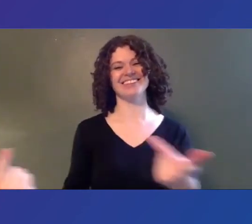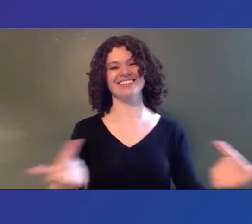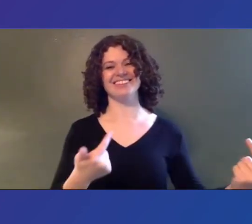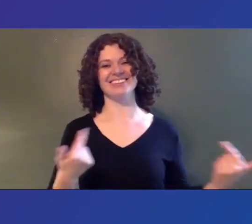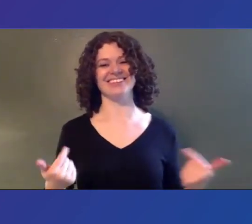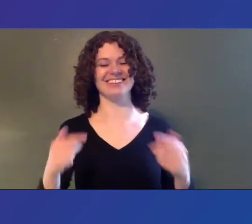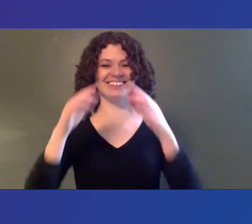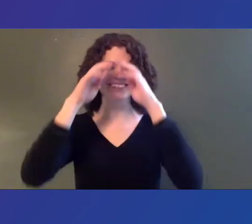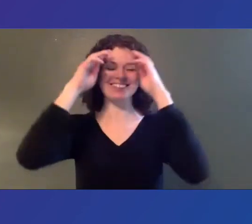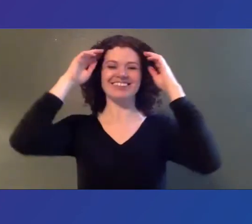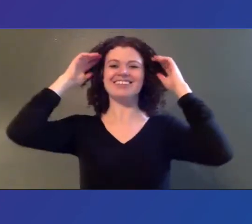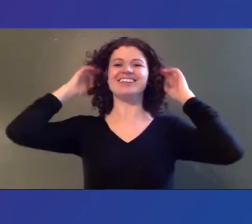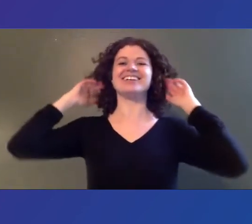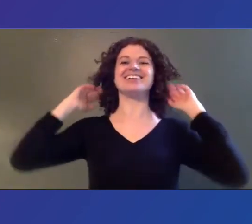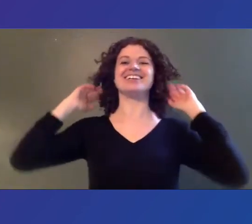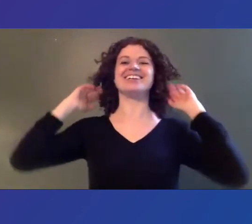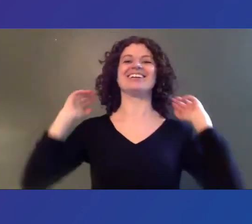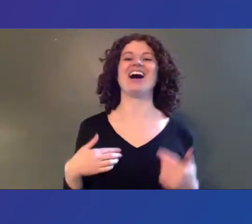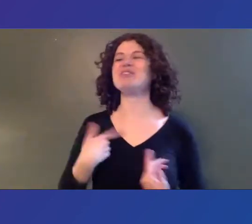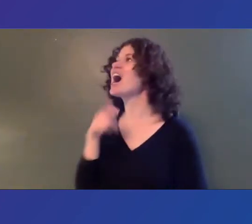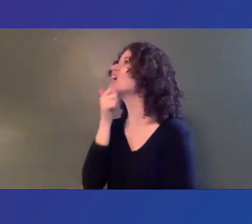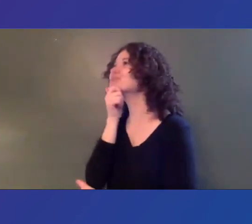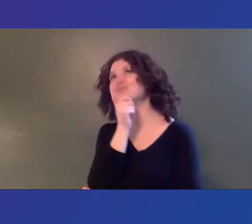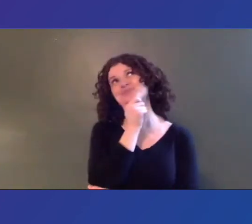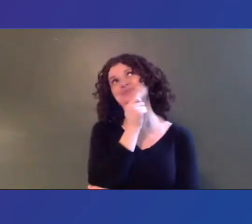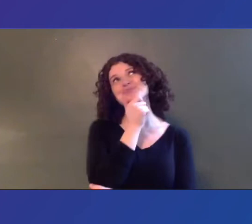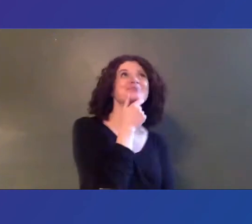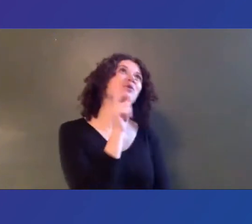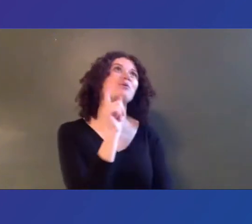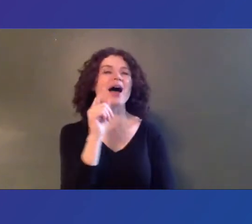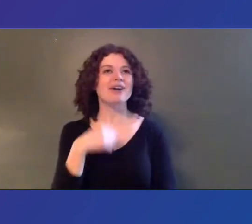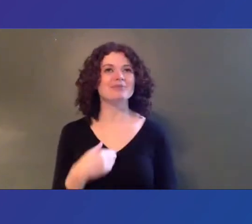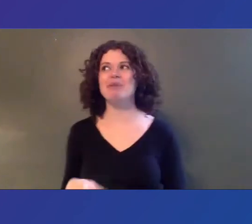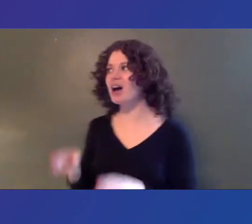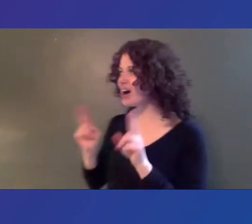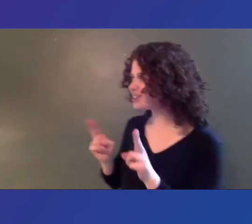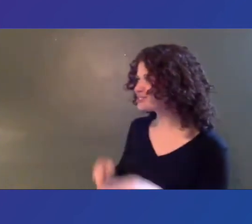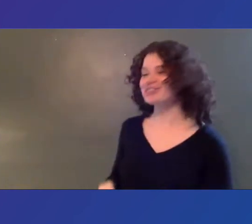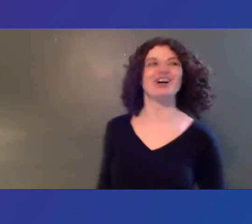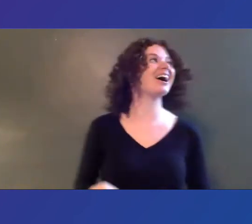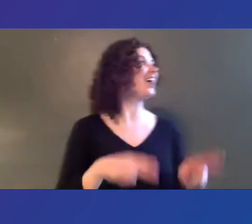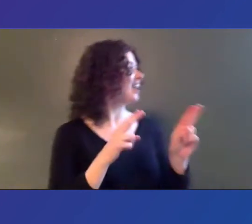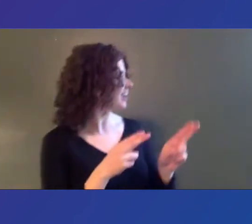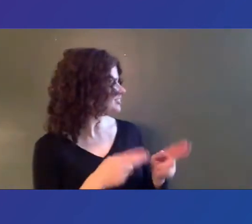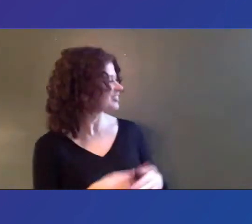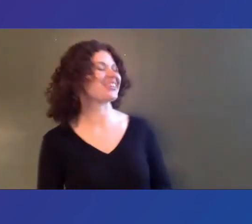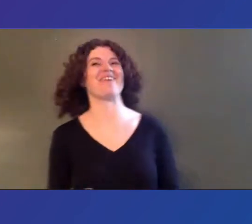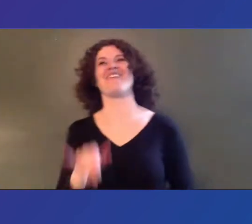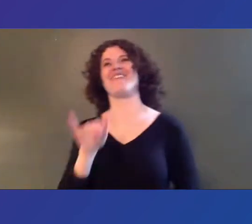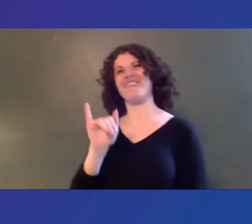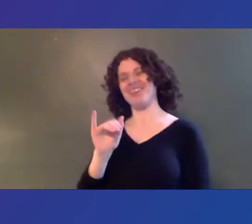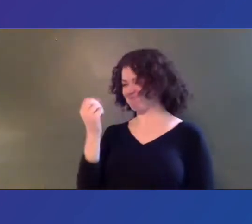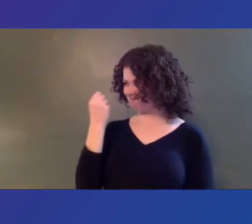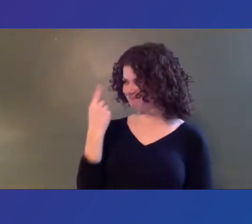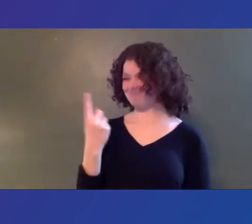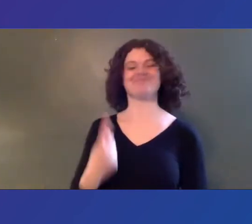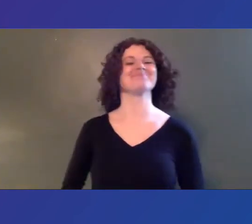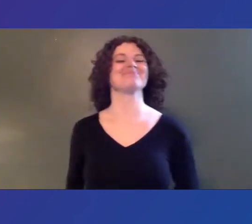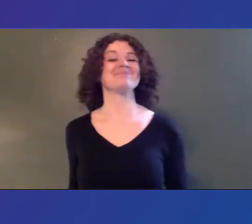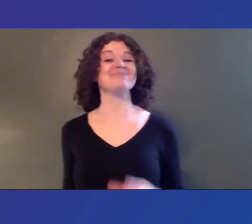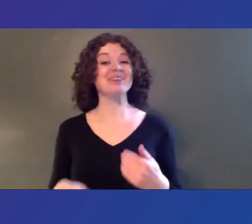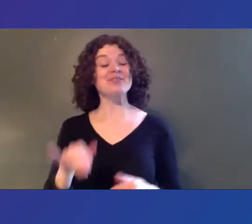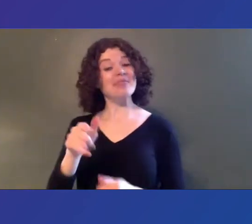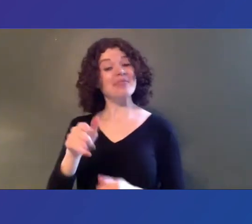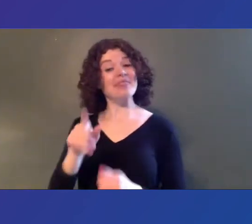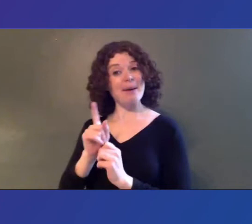time. Like, where can I go? And then Hunter College. So I came to Hunter College. Oh, wow. But that was the moment to me